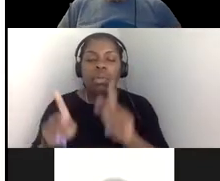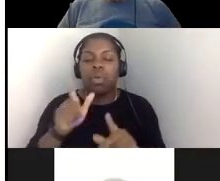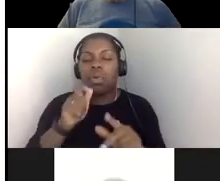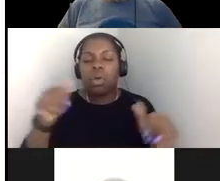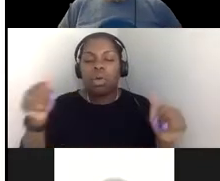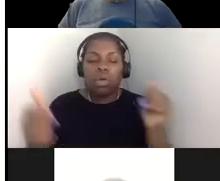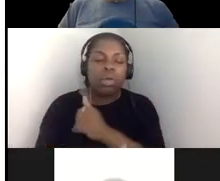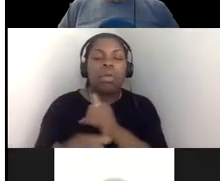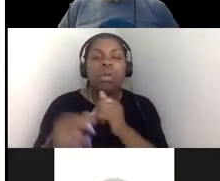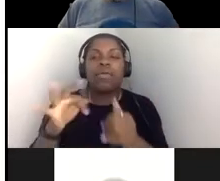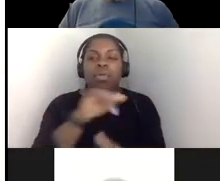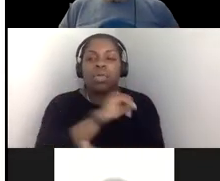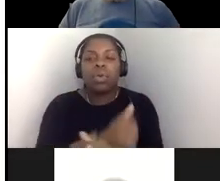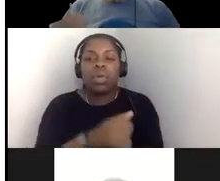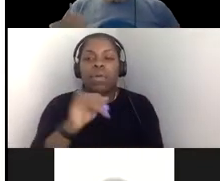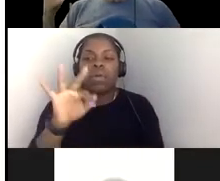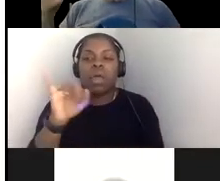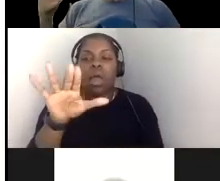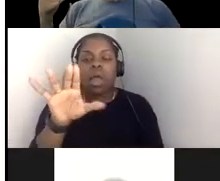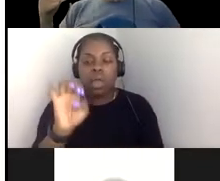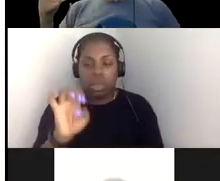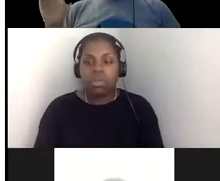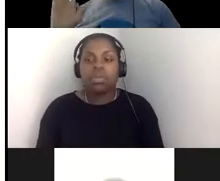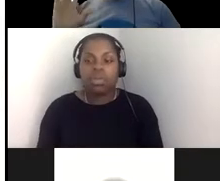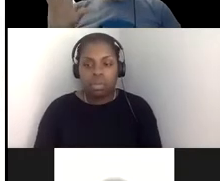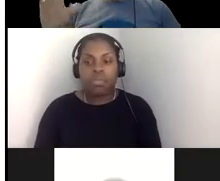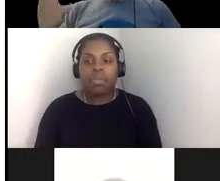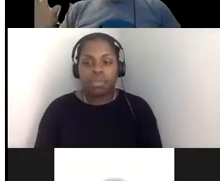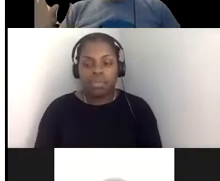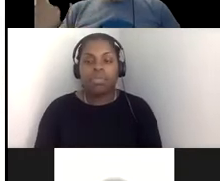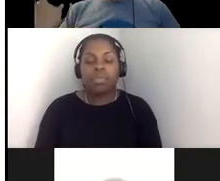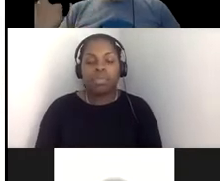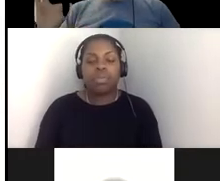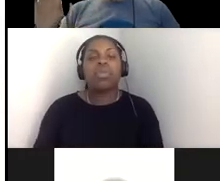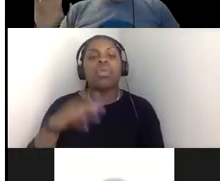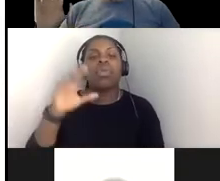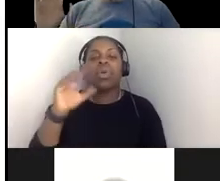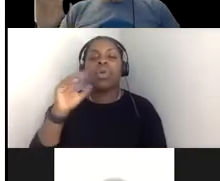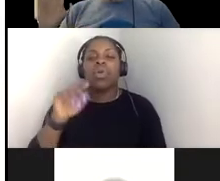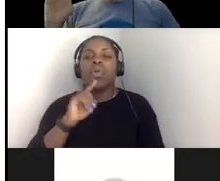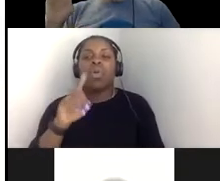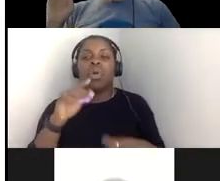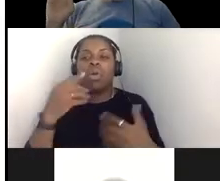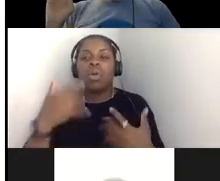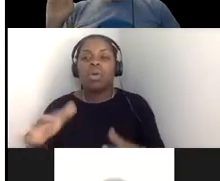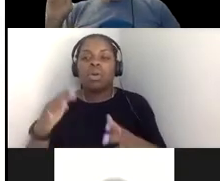of ICE. So there's also a smaller subset of people who